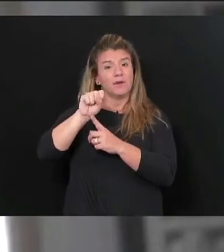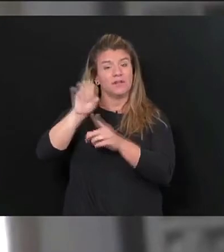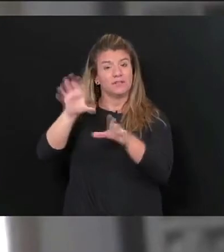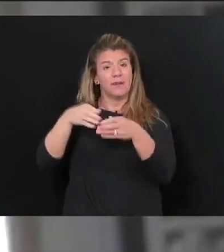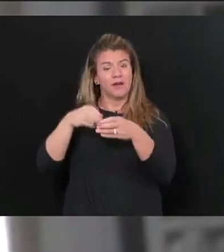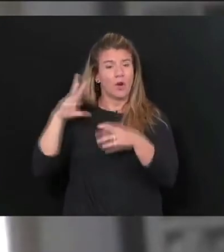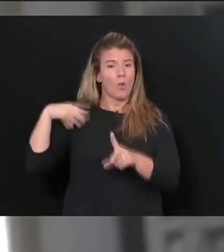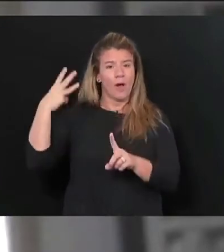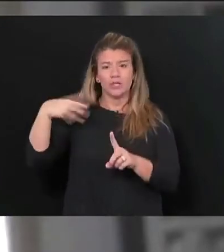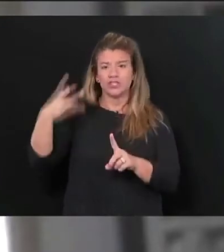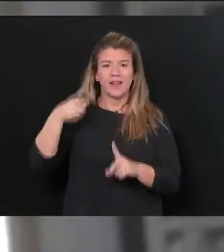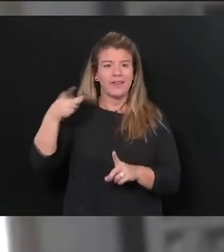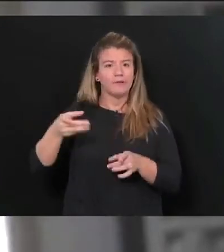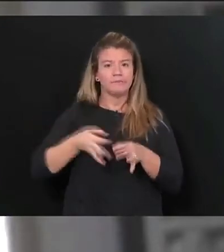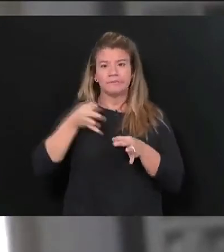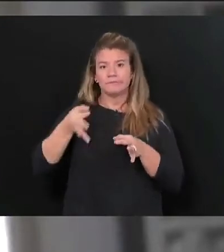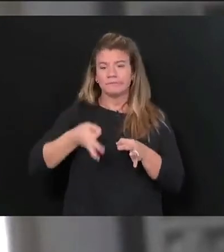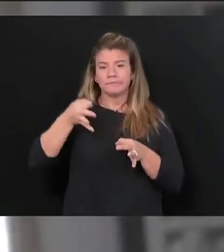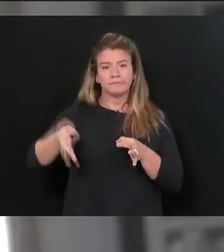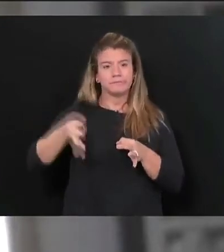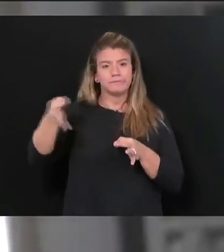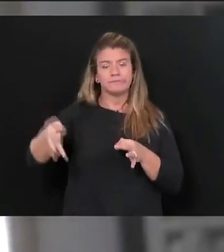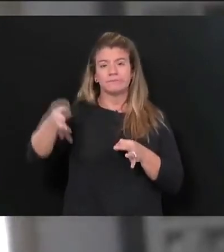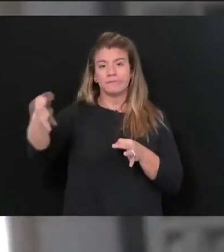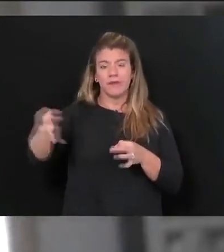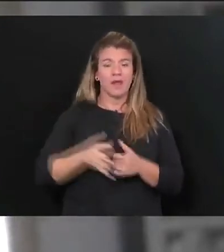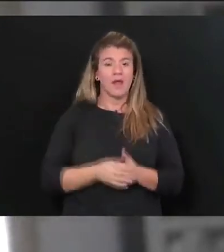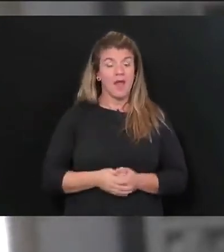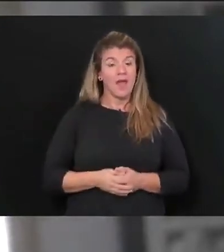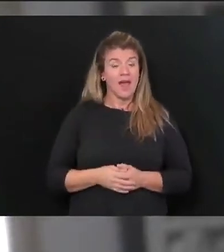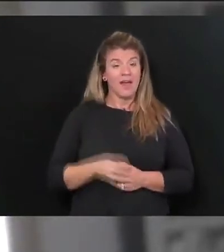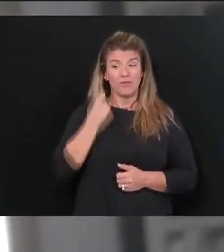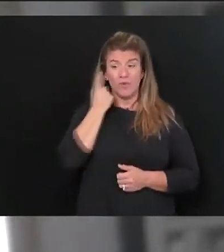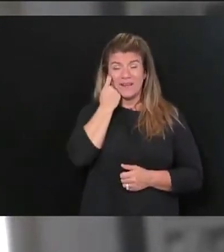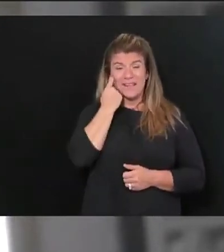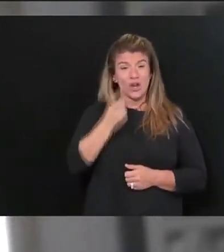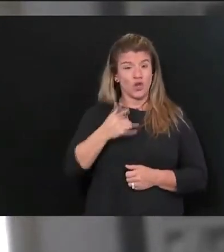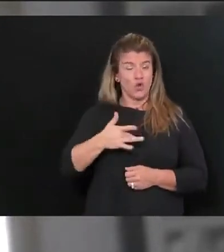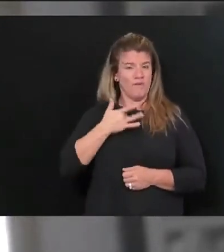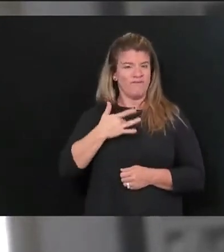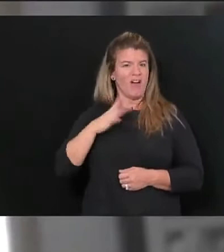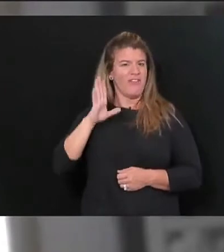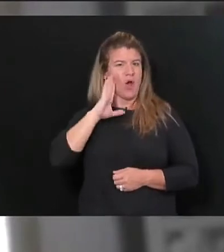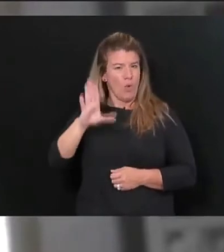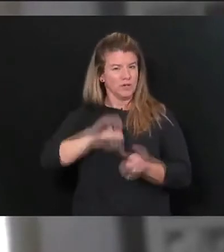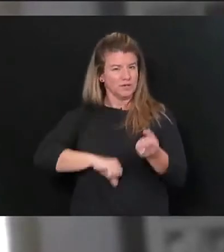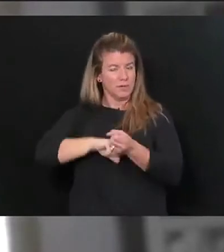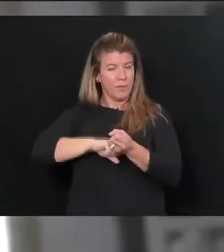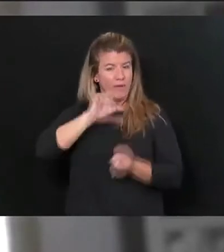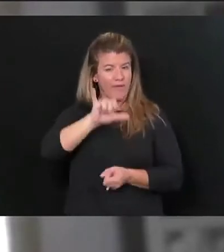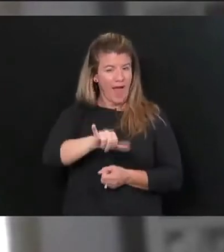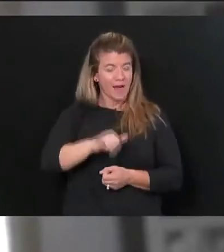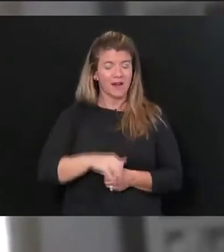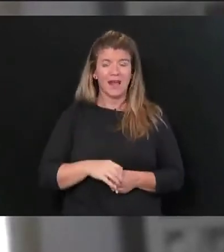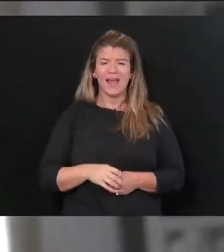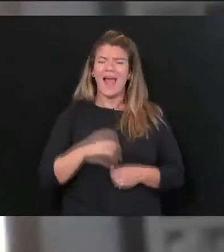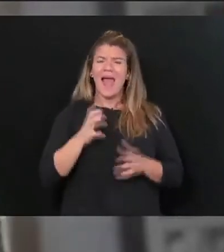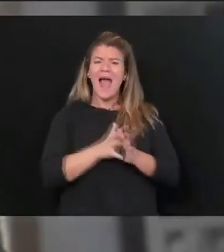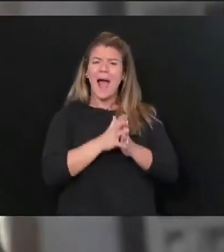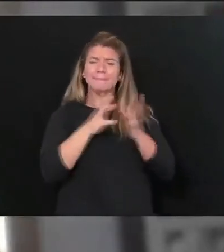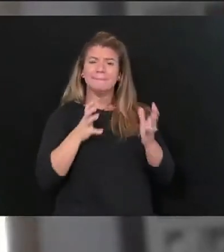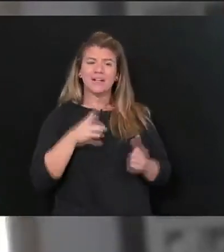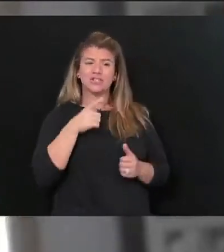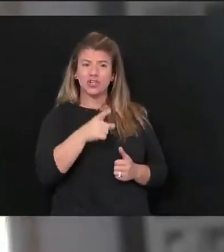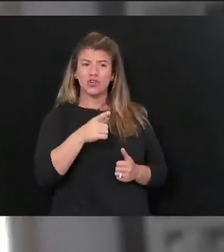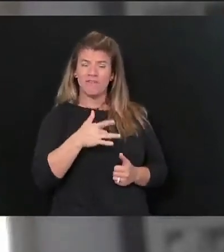stalling out. I know a couple of months ago you were almost sure that that was going to come through. How much were you counting on that money coming through, and are there